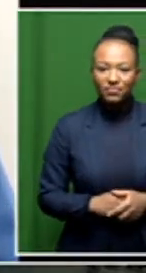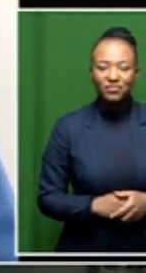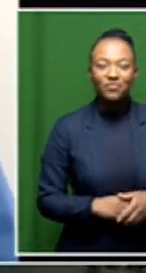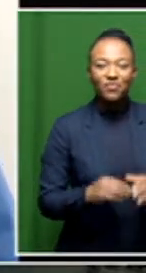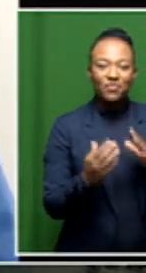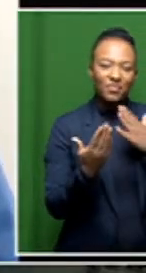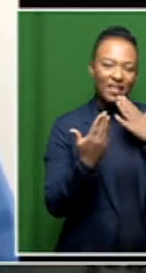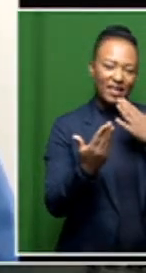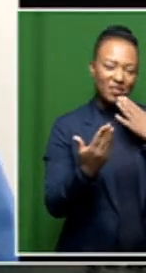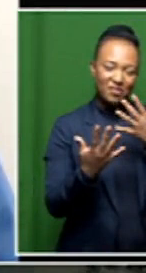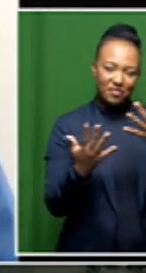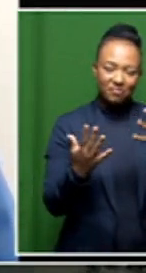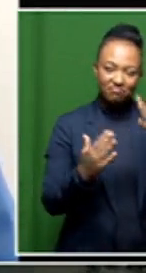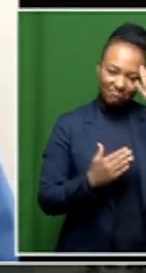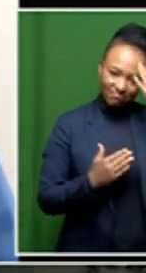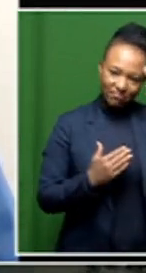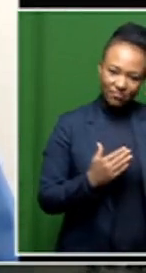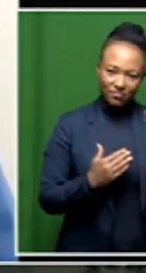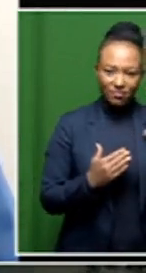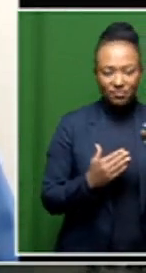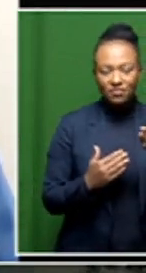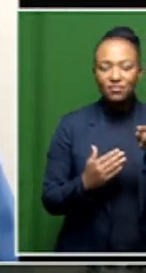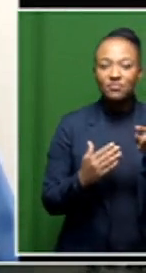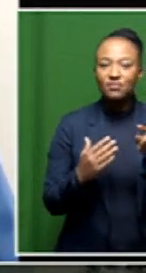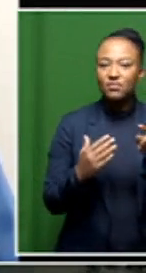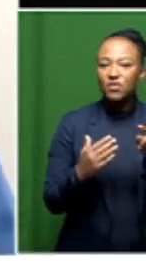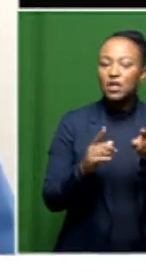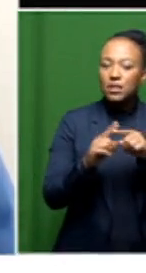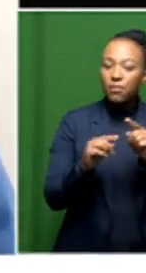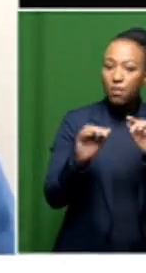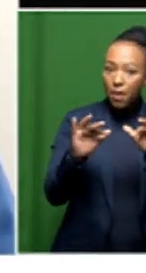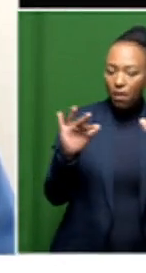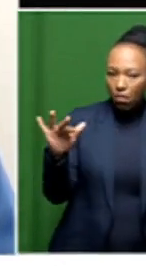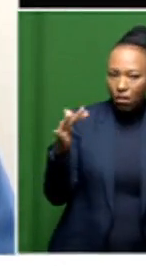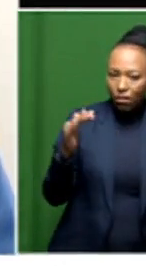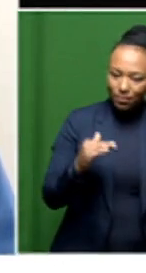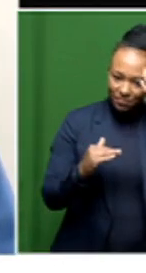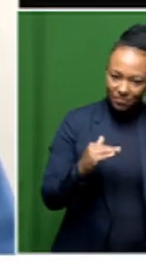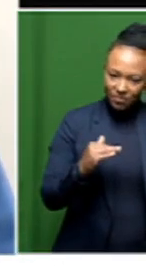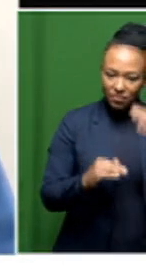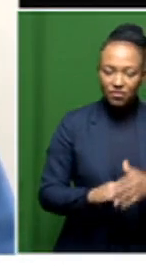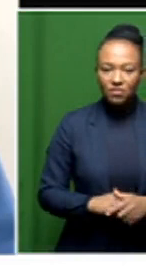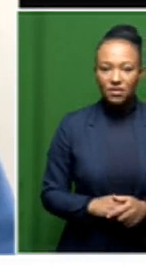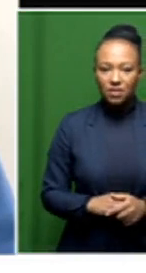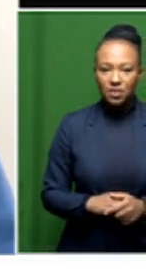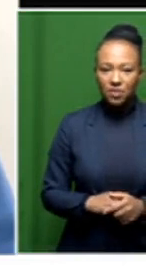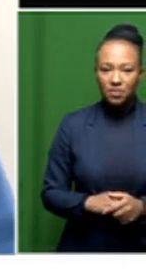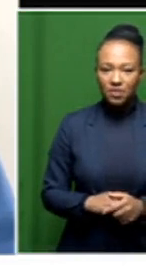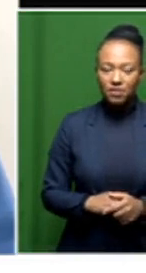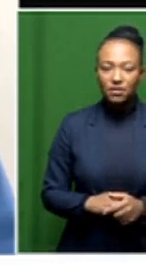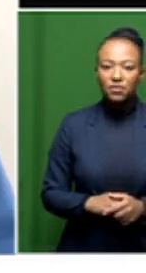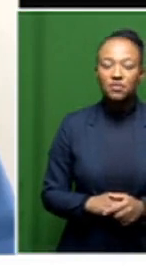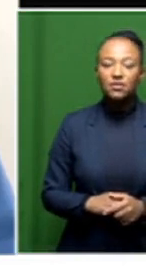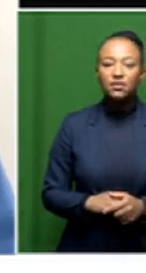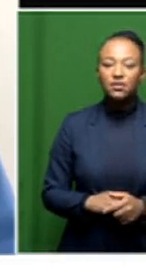Thank you very much, and greetings to you and your viewers. So we've just come from an election. I